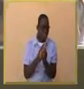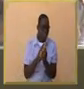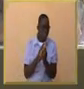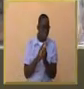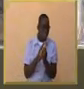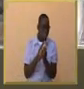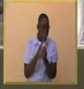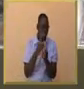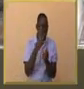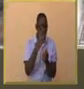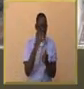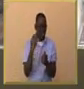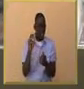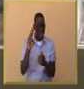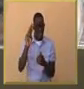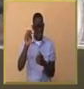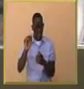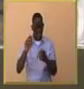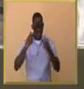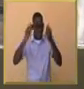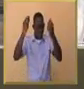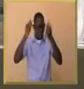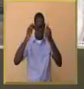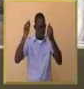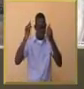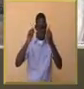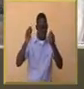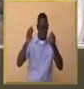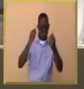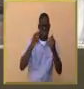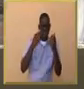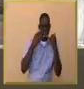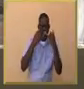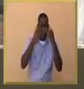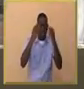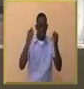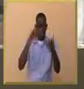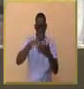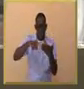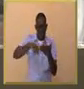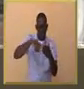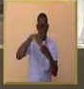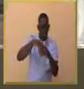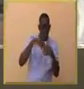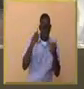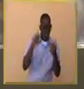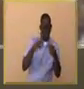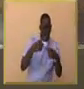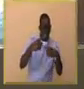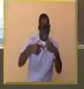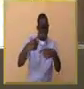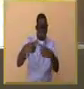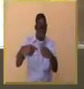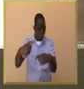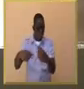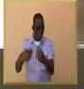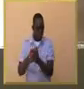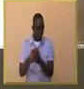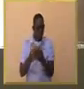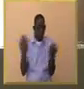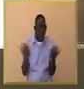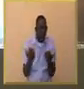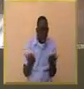to be a 10-week multimedia campaign to inform voters about all the aspects of the election process. But